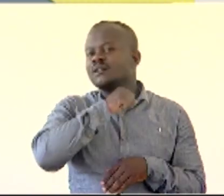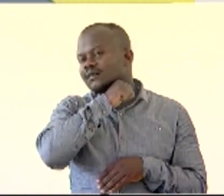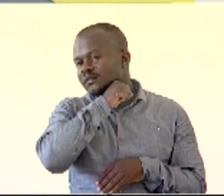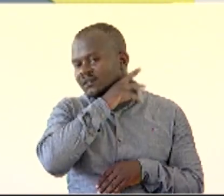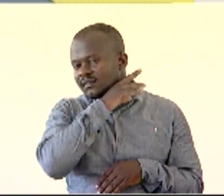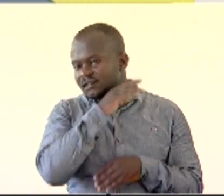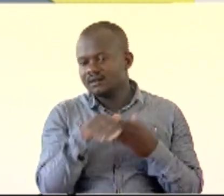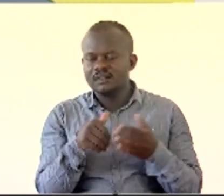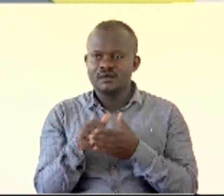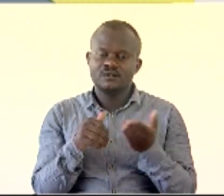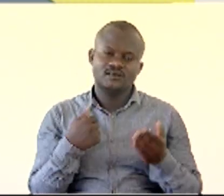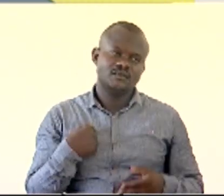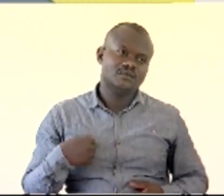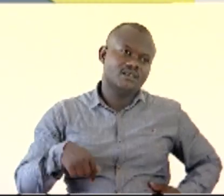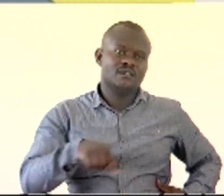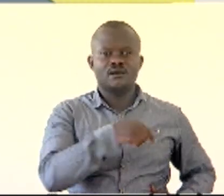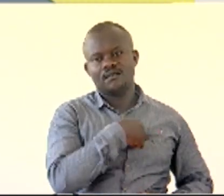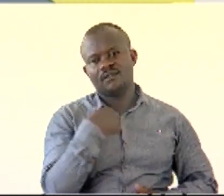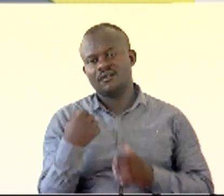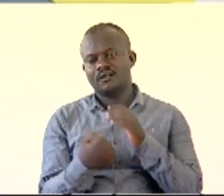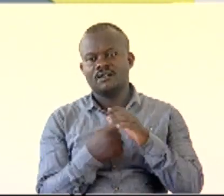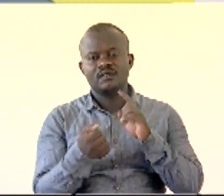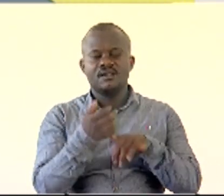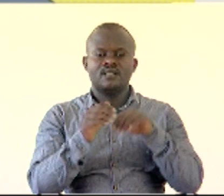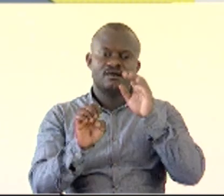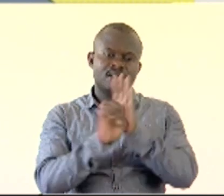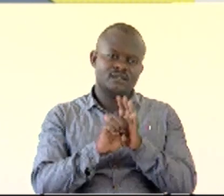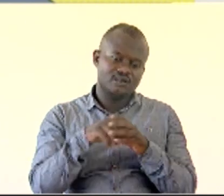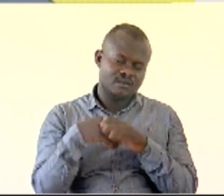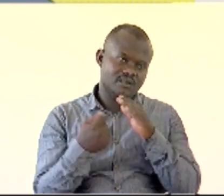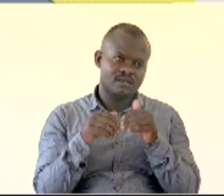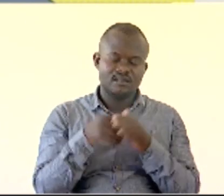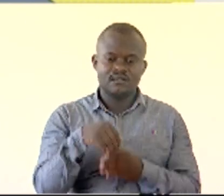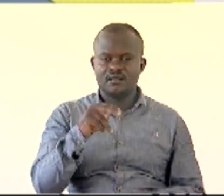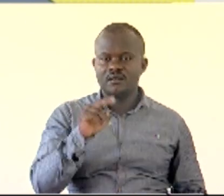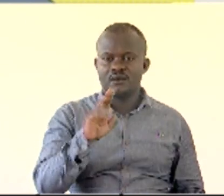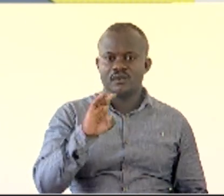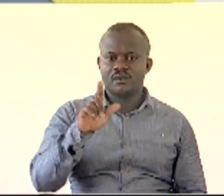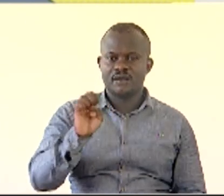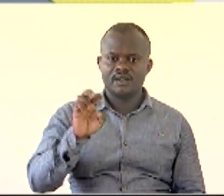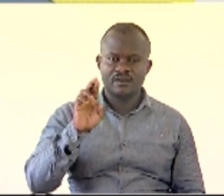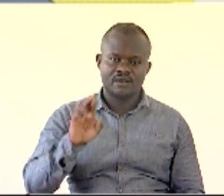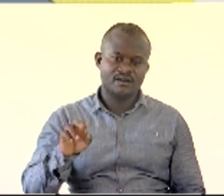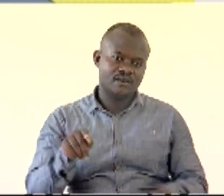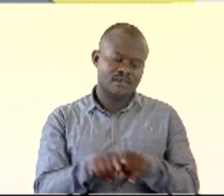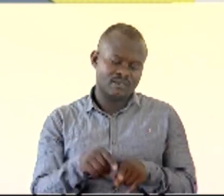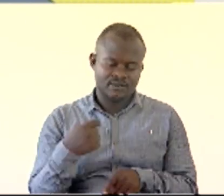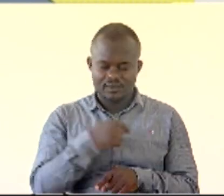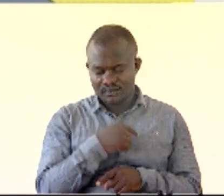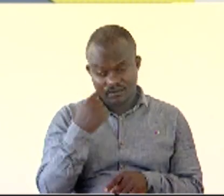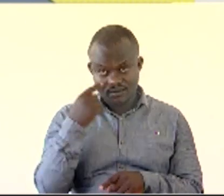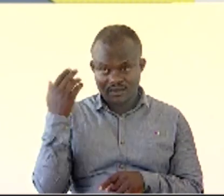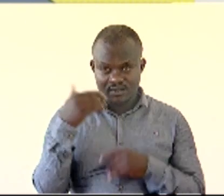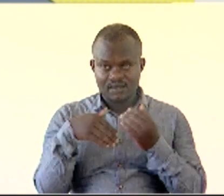contaminate our environment. Take an example. In case of nuclear accidents, like we have had different